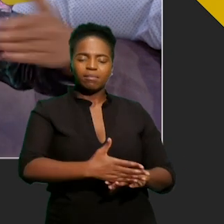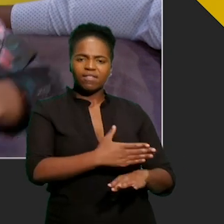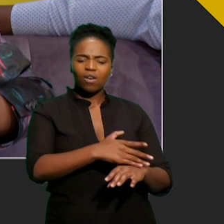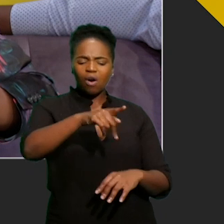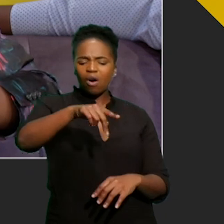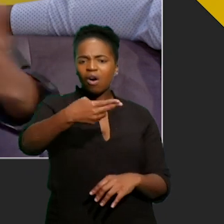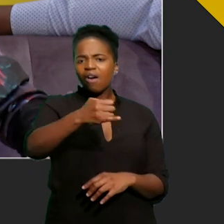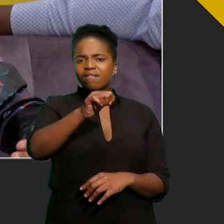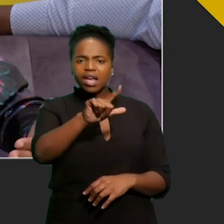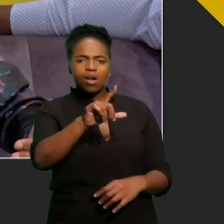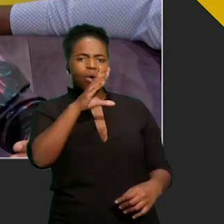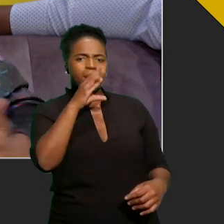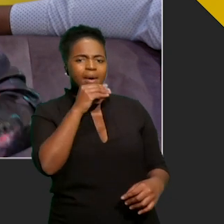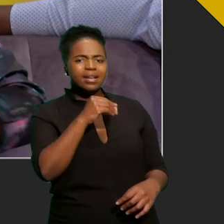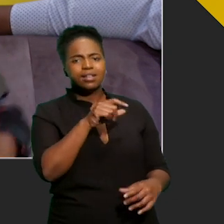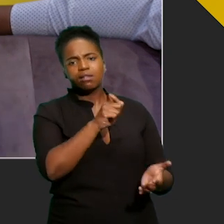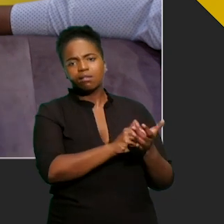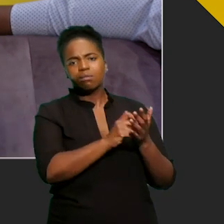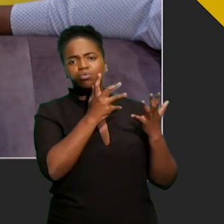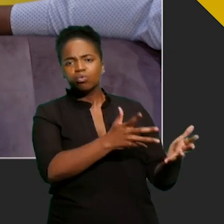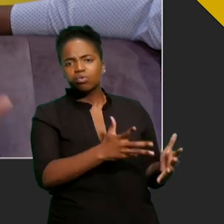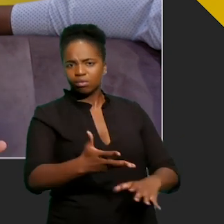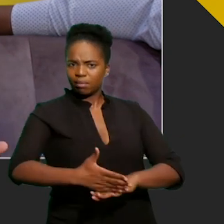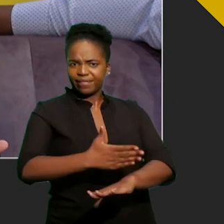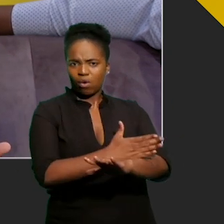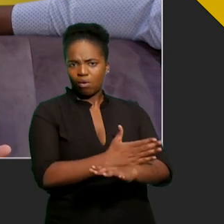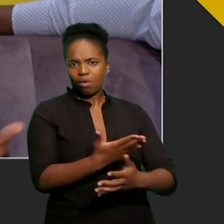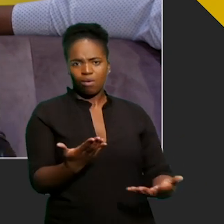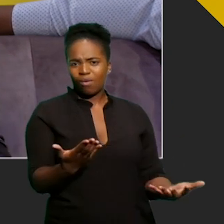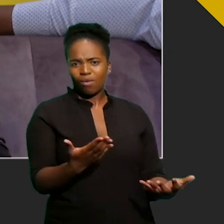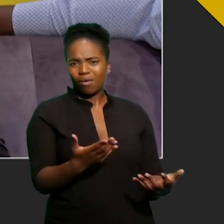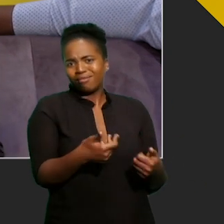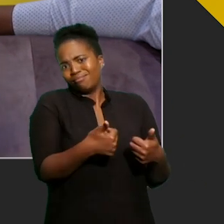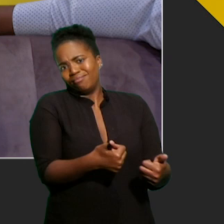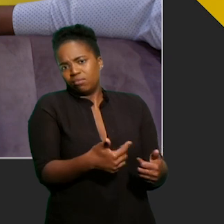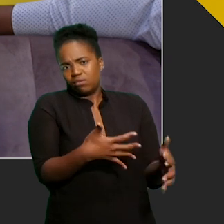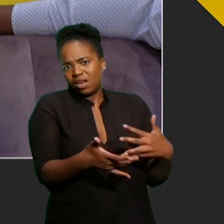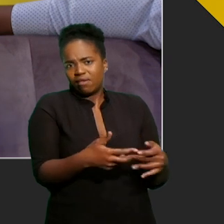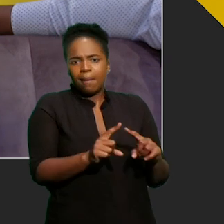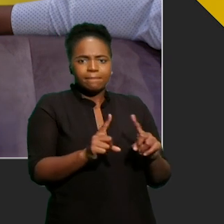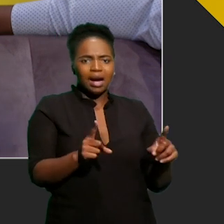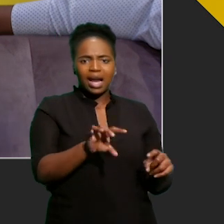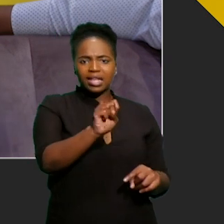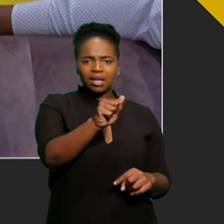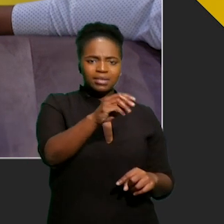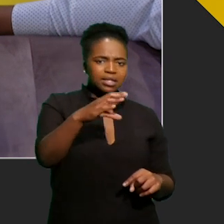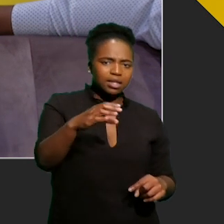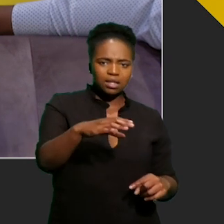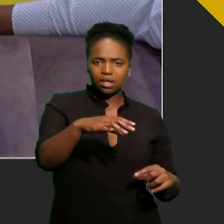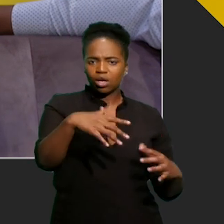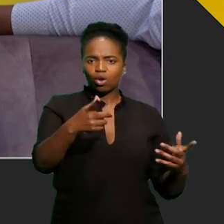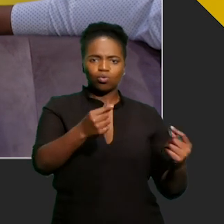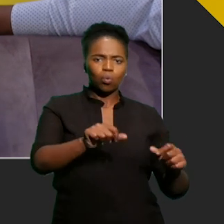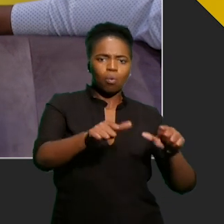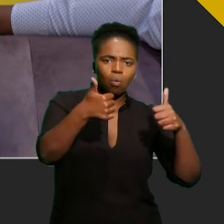has written about this production company before, even in when this news is not good for them or whatever. Phil has written about the SABC when they're not